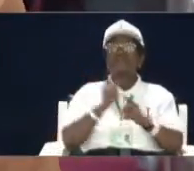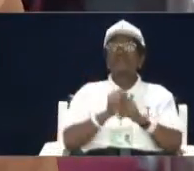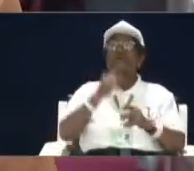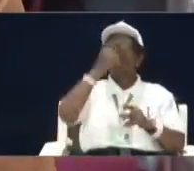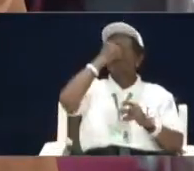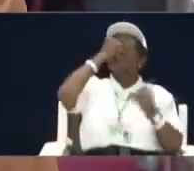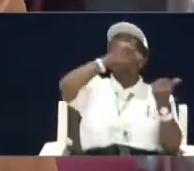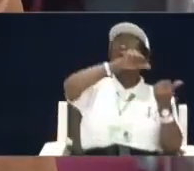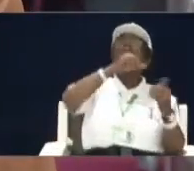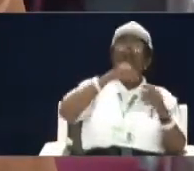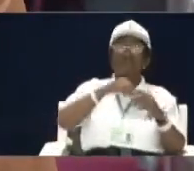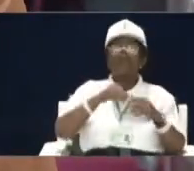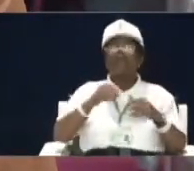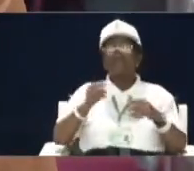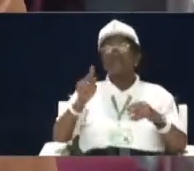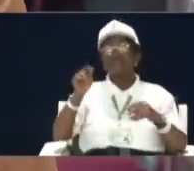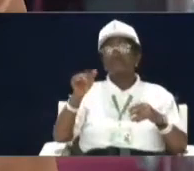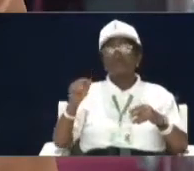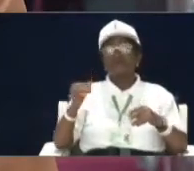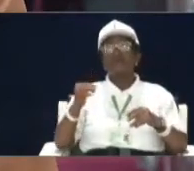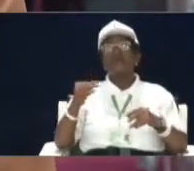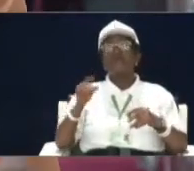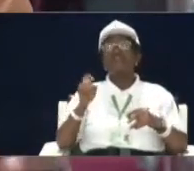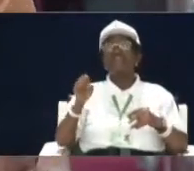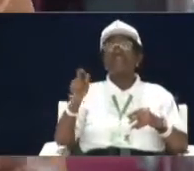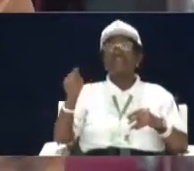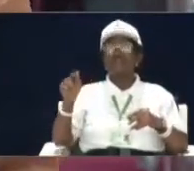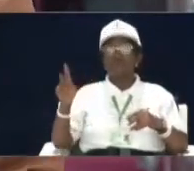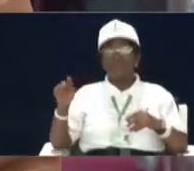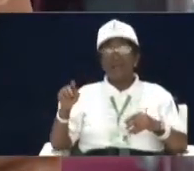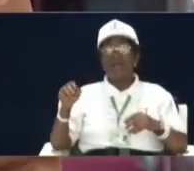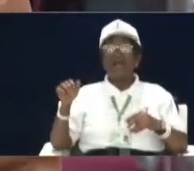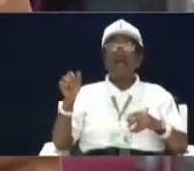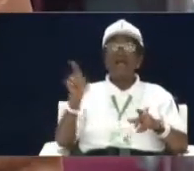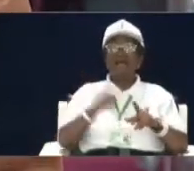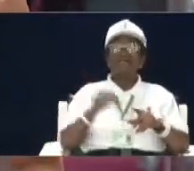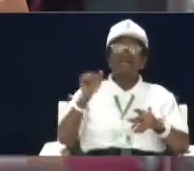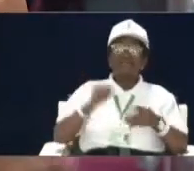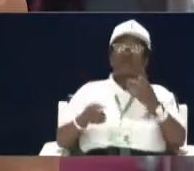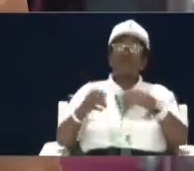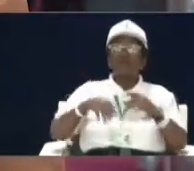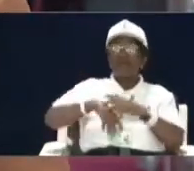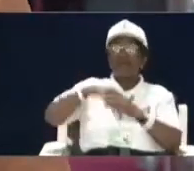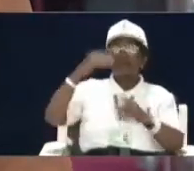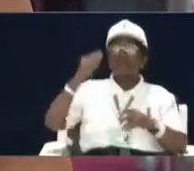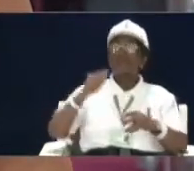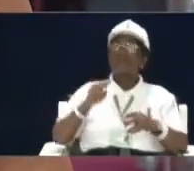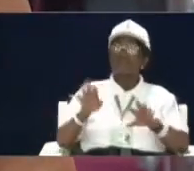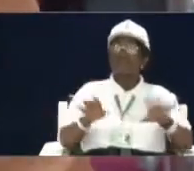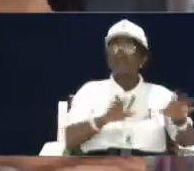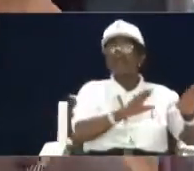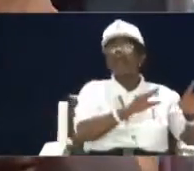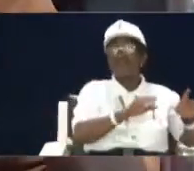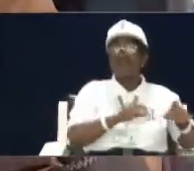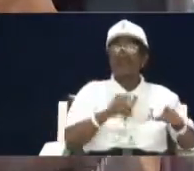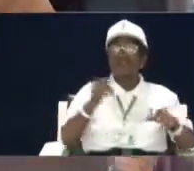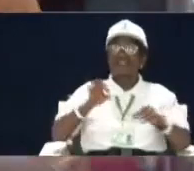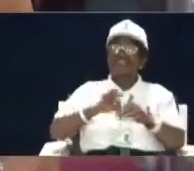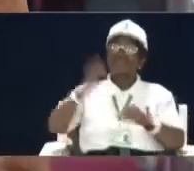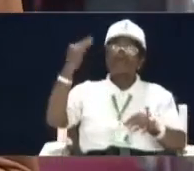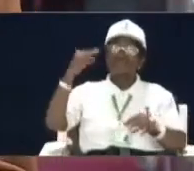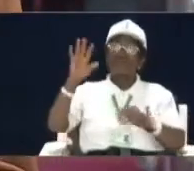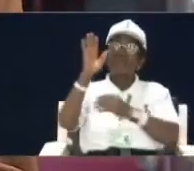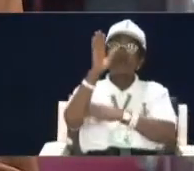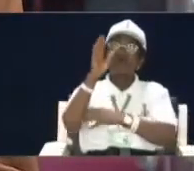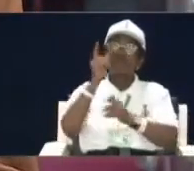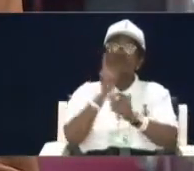from Ethiopia. And as they were coming out of the water, the Spirit of God just picked